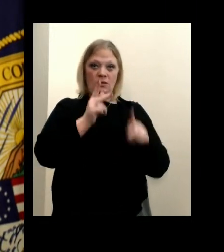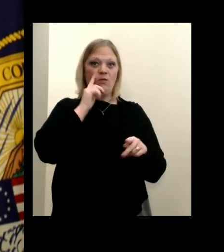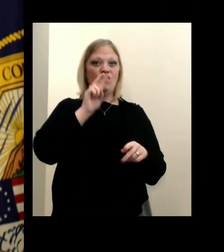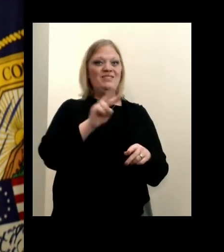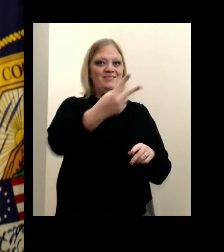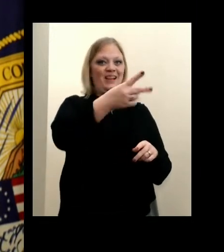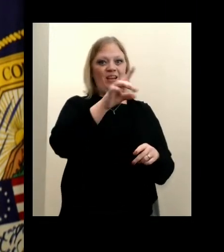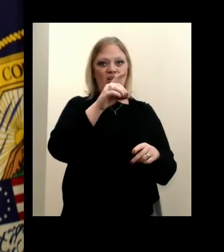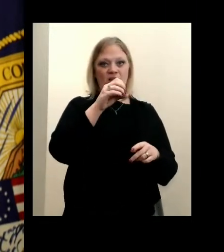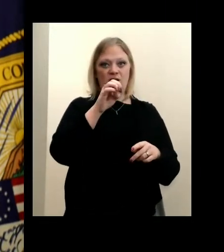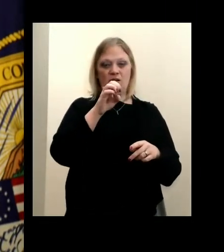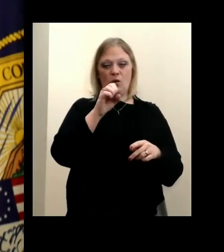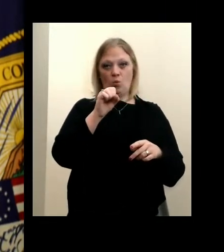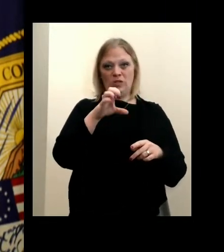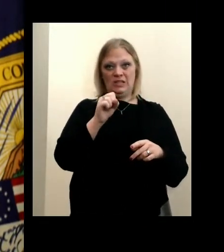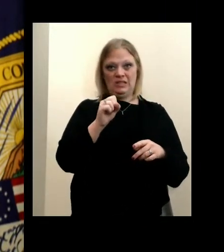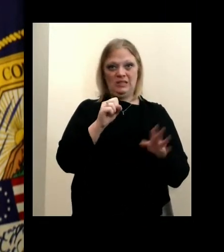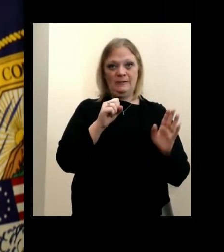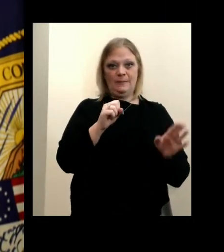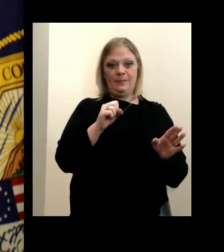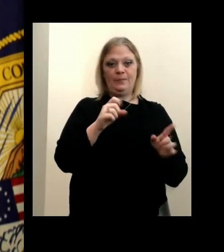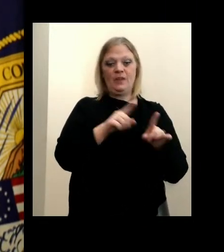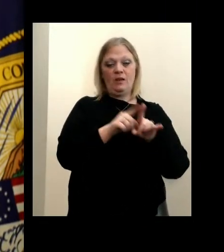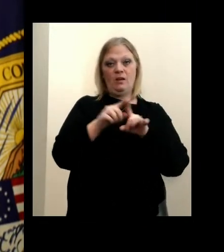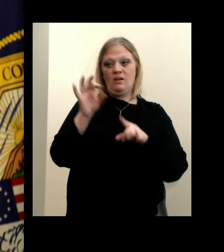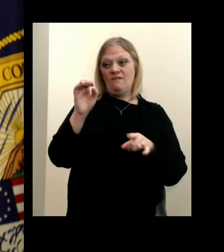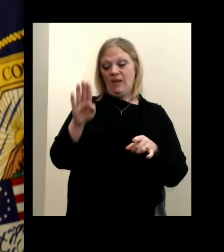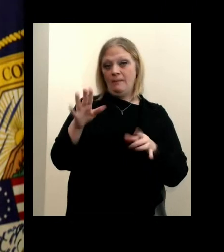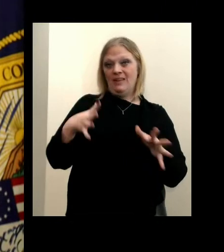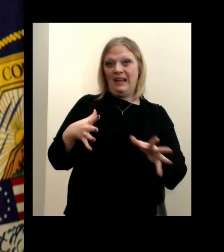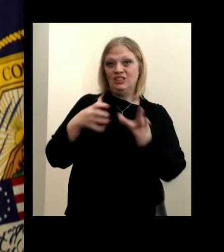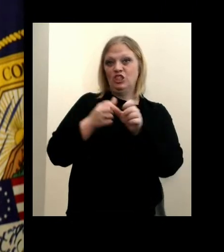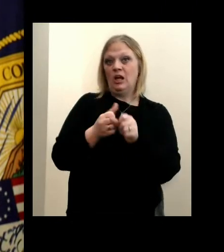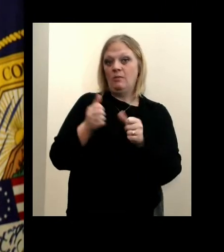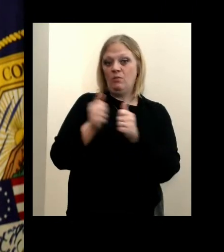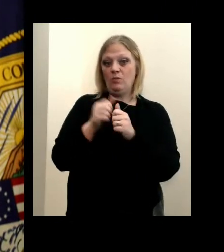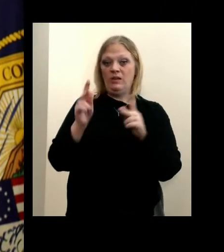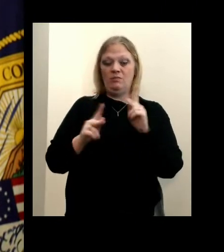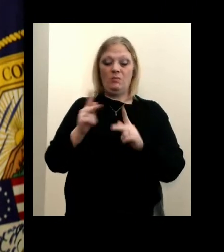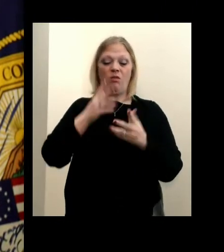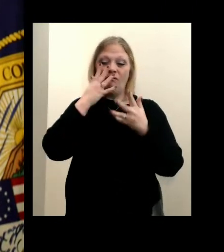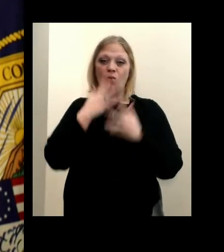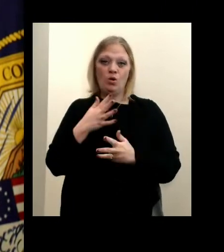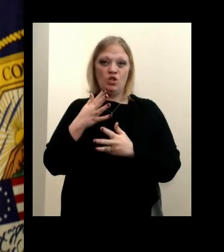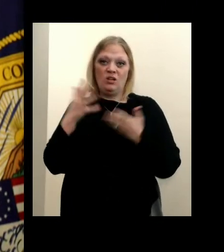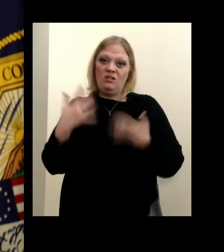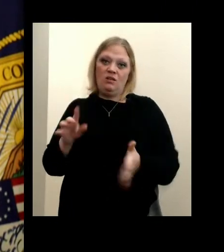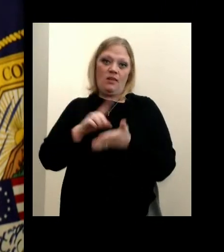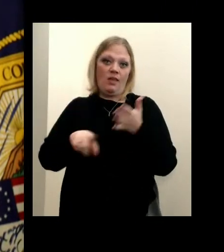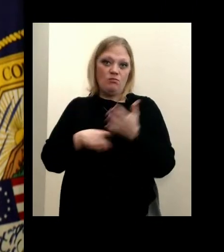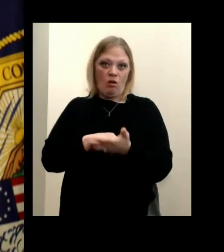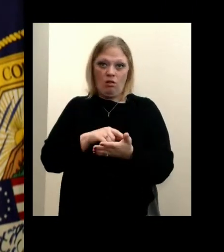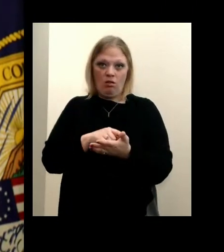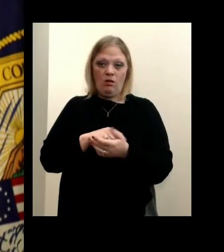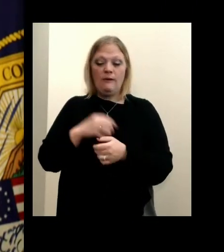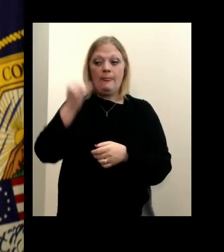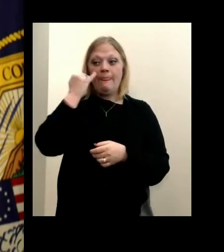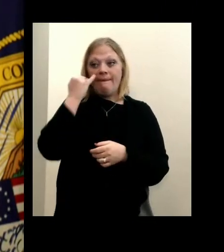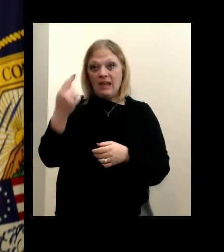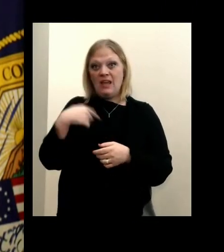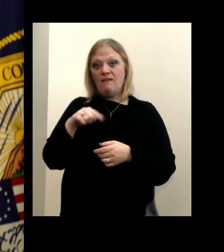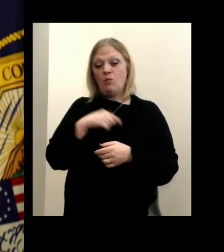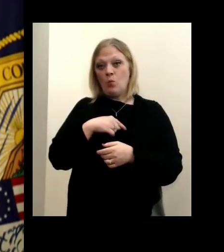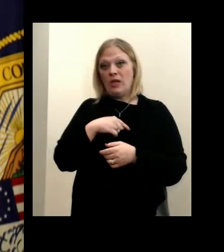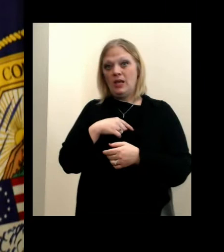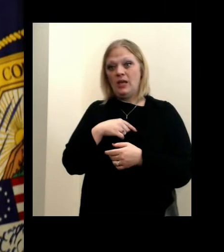doses, and also in February catching up with those that we unfortunately had to cancel. And if we receive